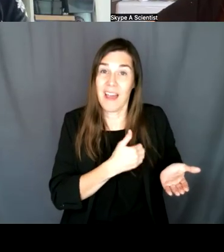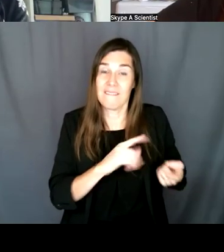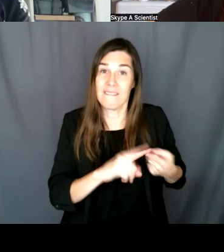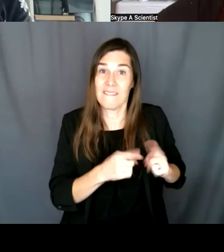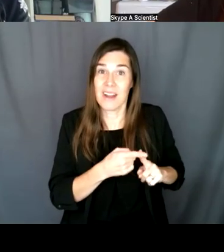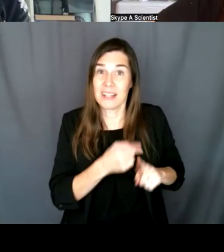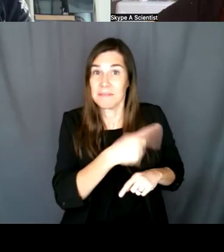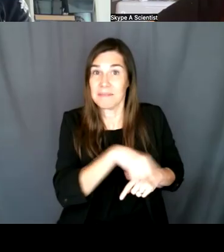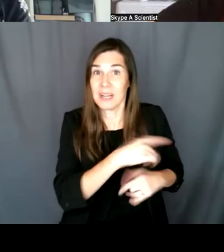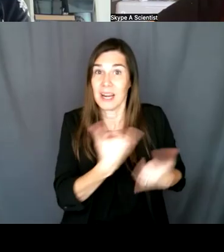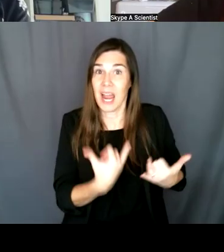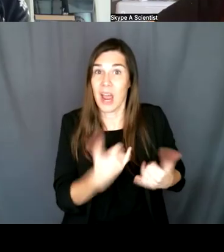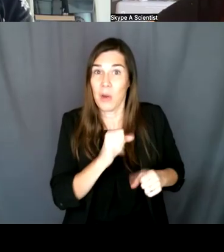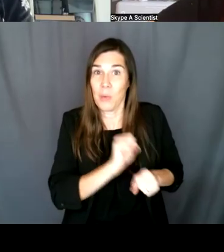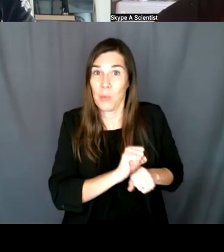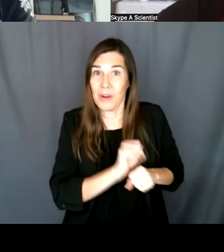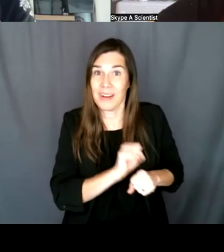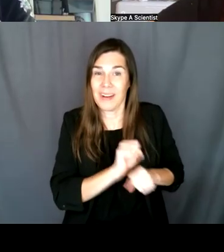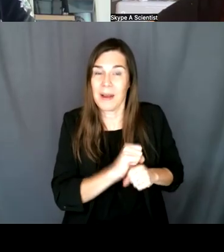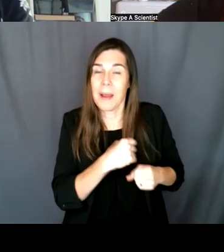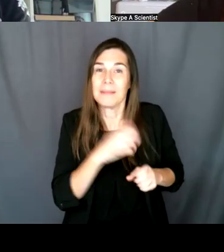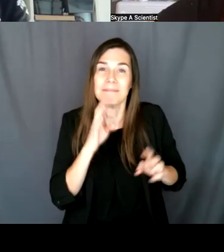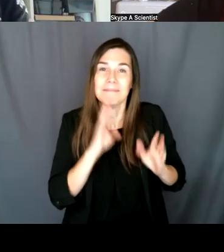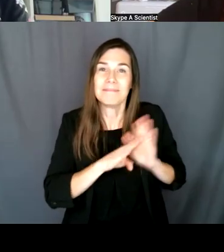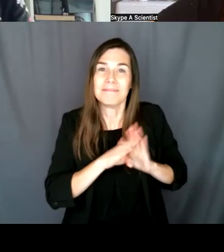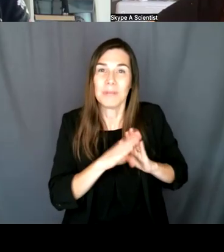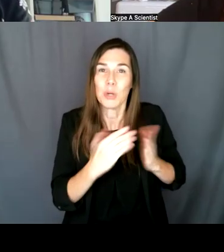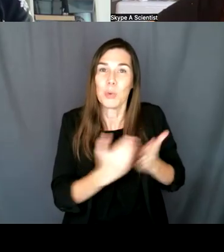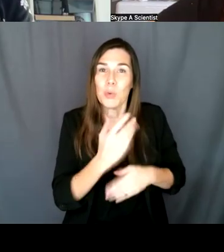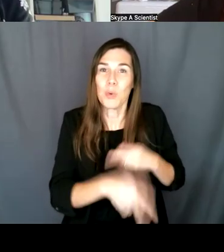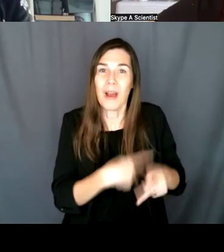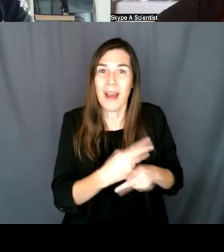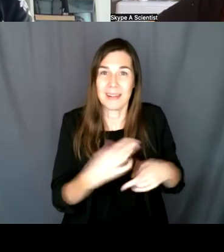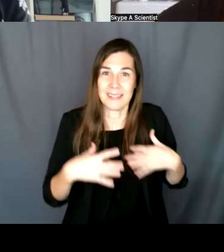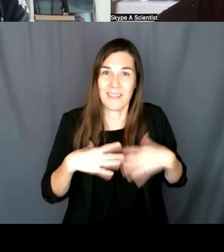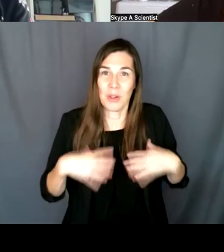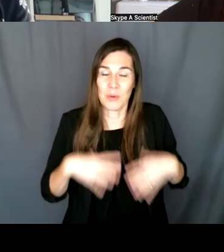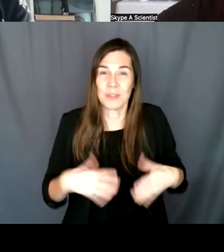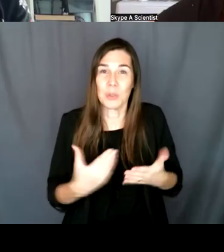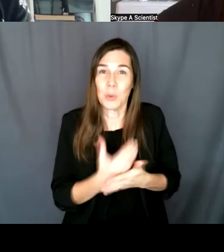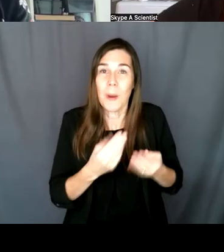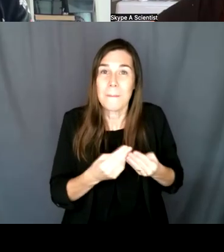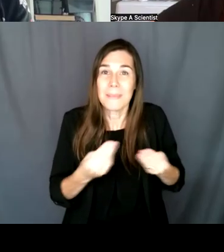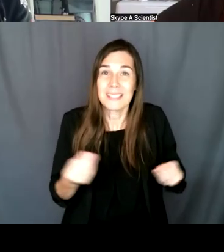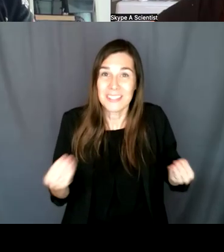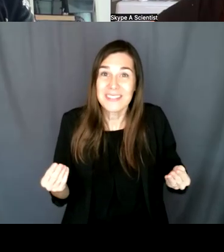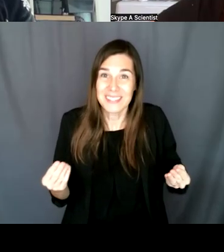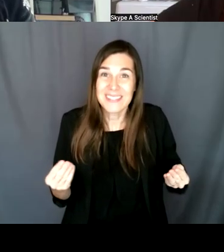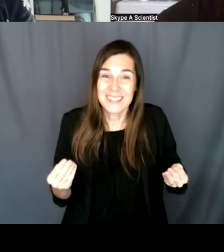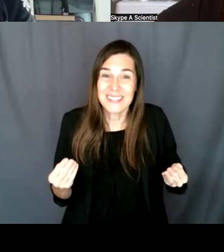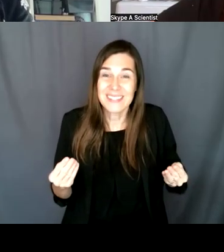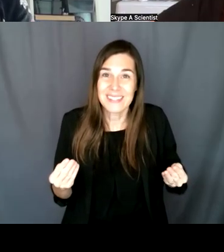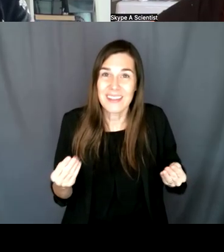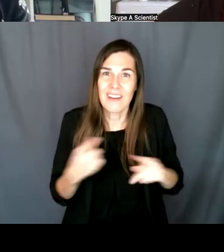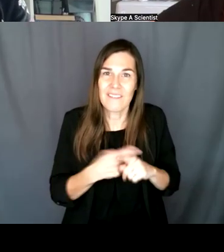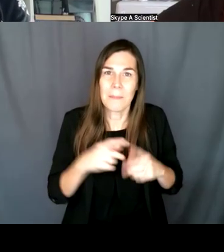are now working on making new kinds of clothing, new types of materials out of uh, out of